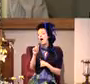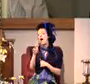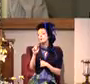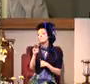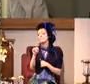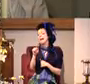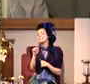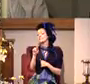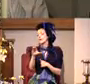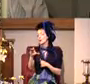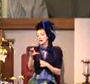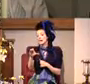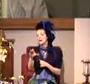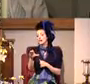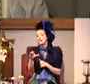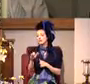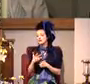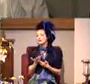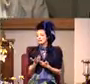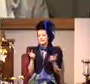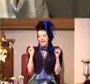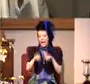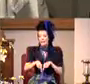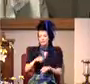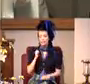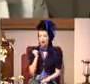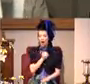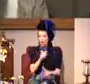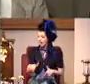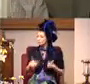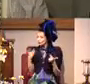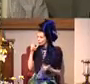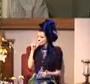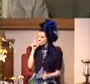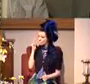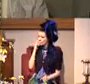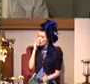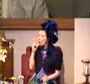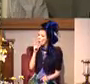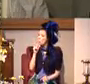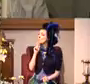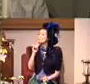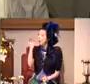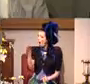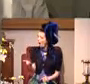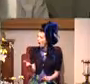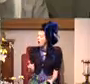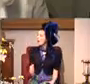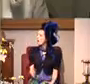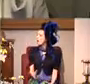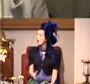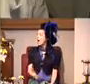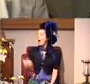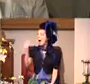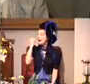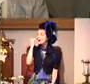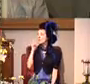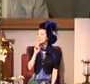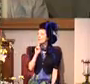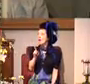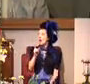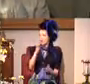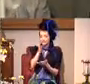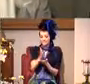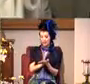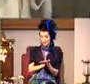lives. But there's also those of us, and you know who you are, I know my pieces in all this, but I know that there are some pieces